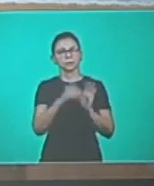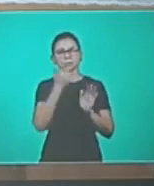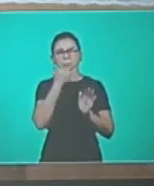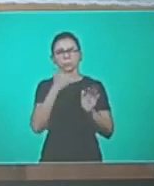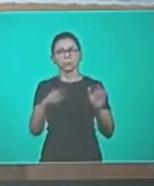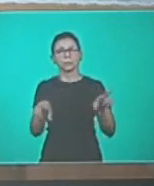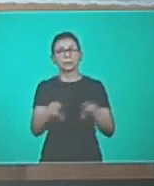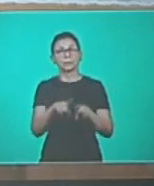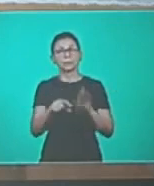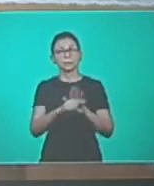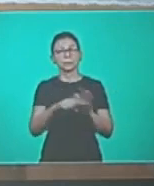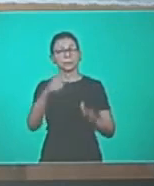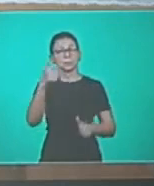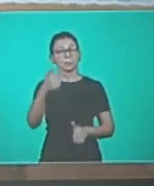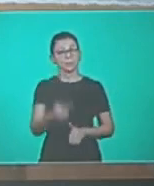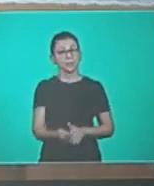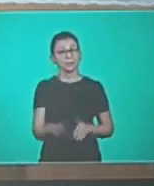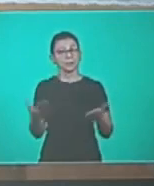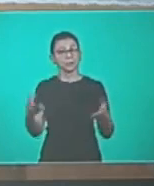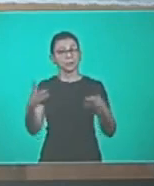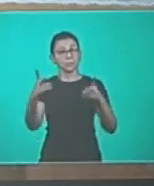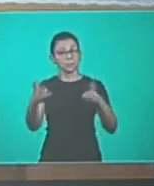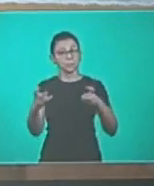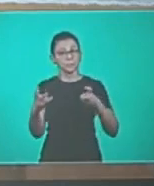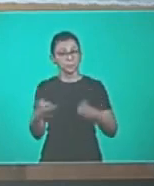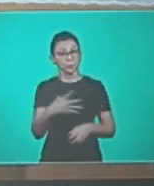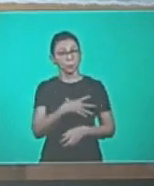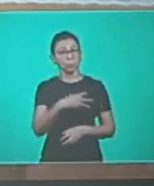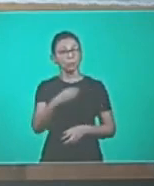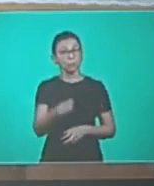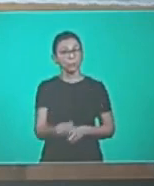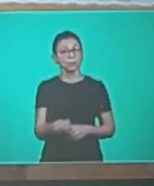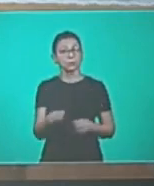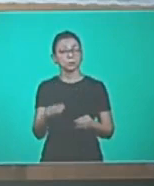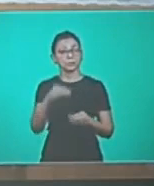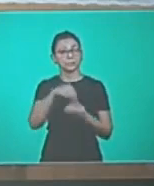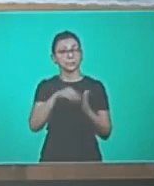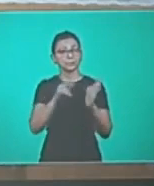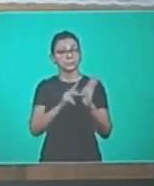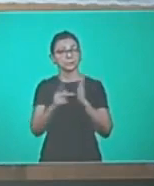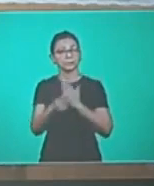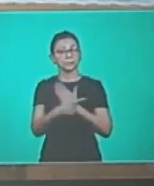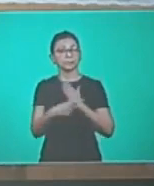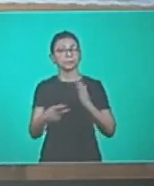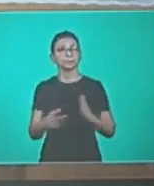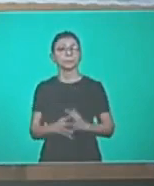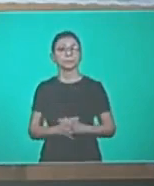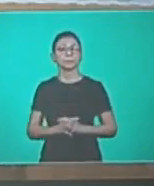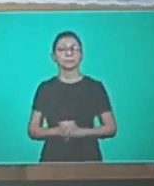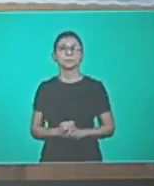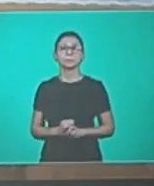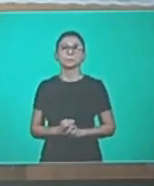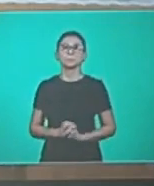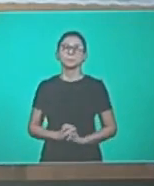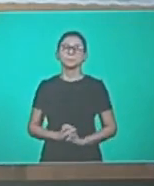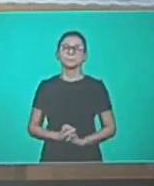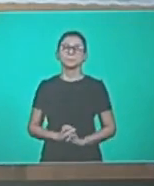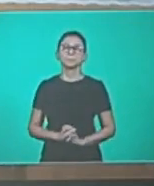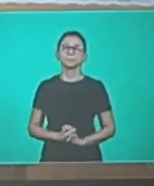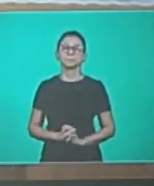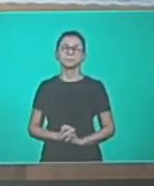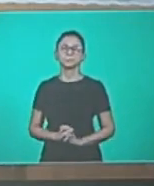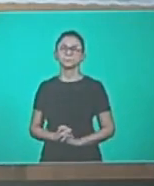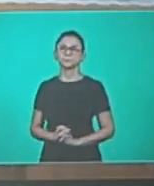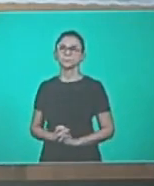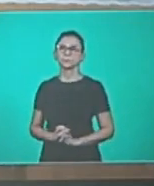the final is where to identify the sun. And you're going to examine and you have to